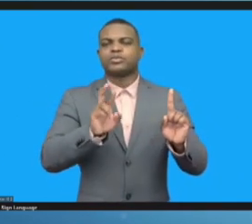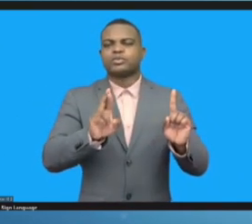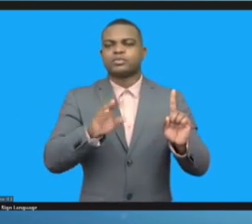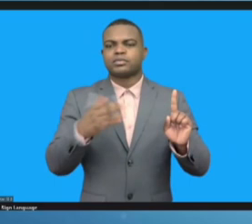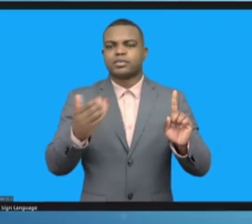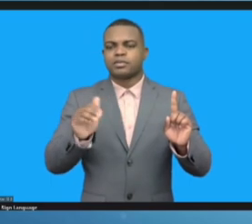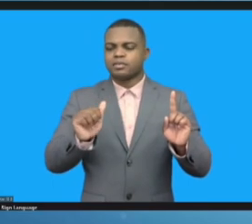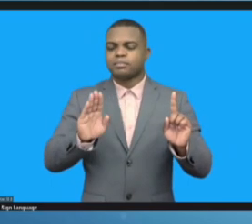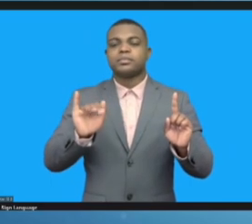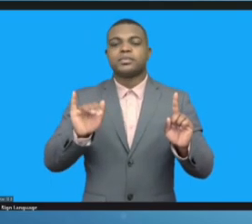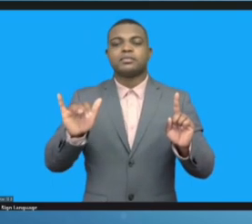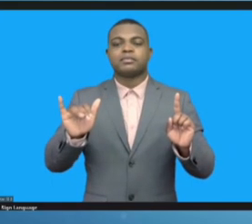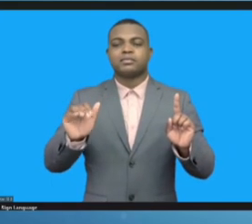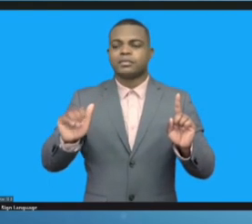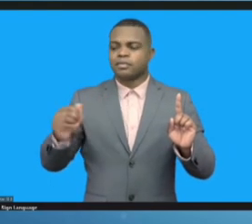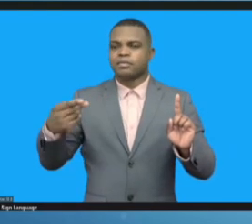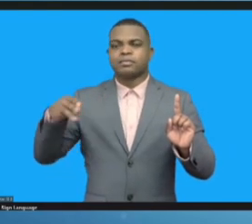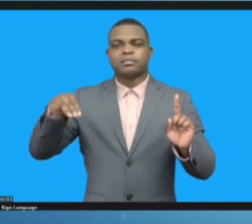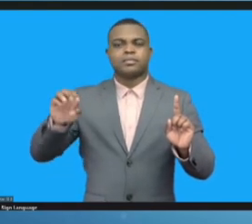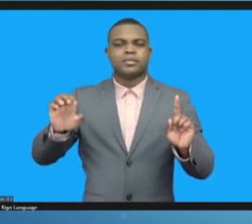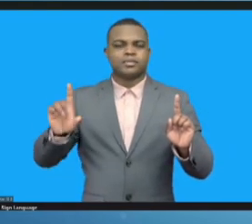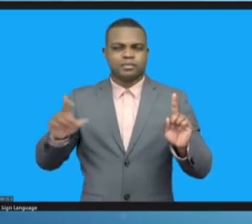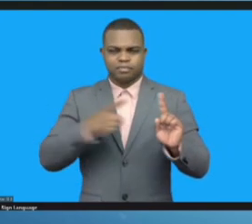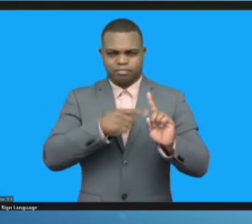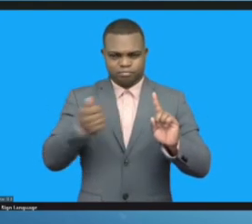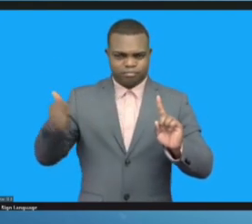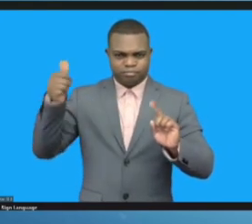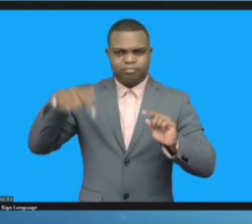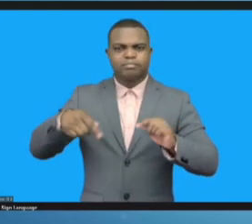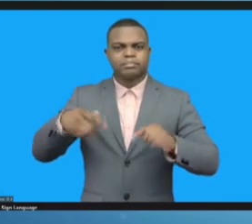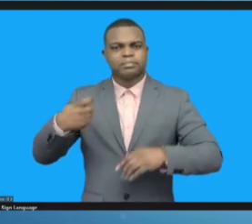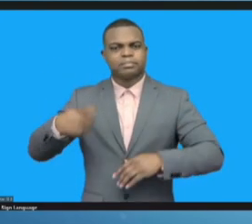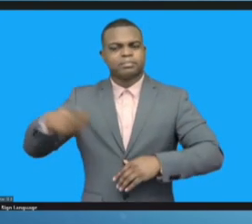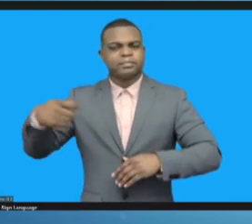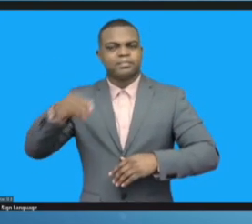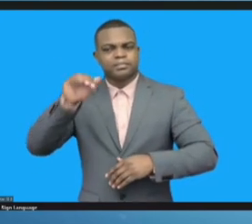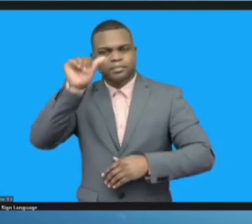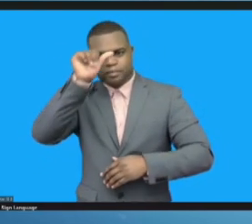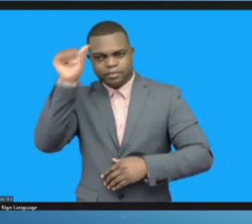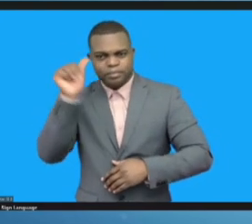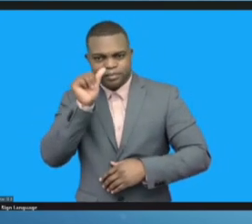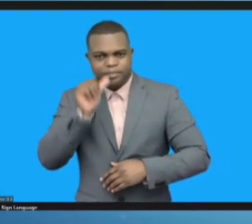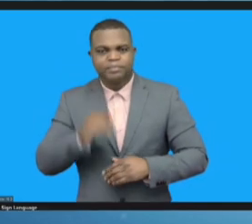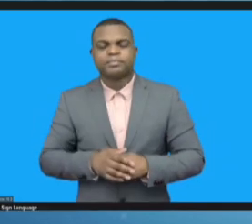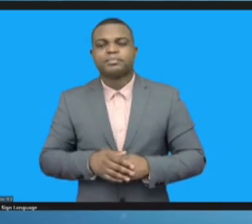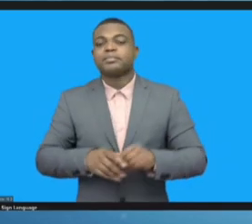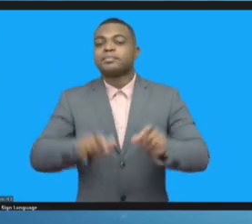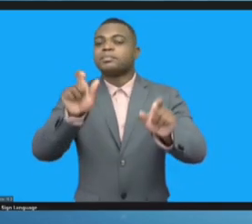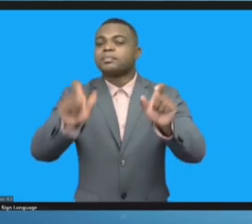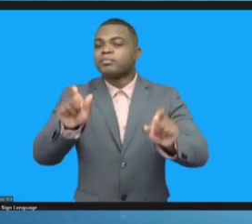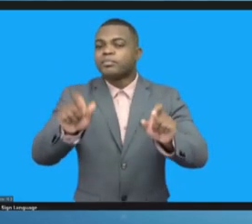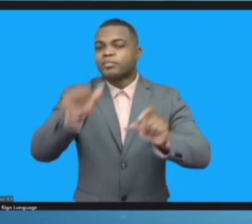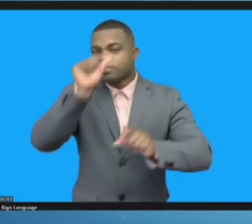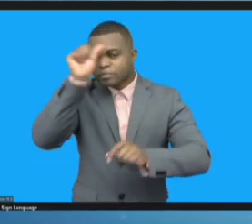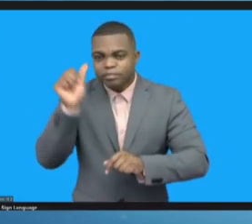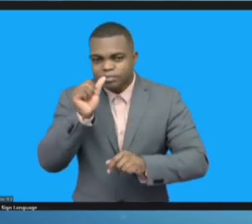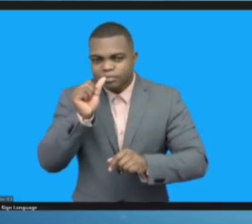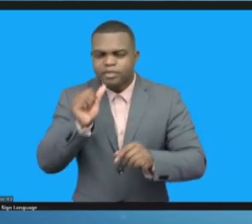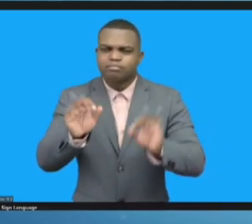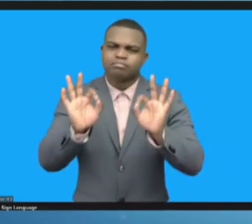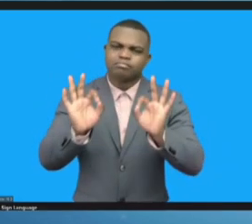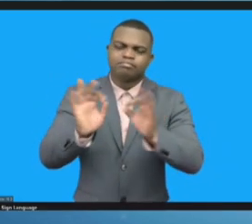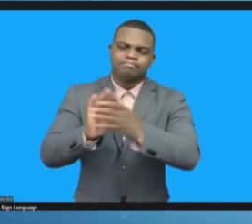IGF. I wish to also convey my sincere gratitude to the IGF Secretariat for making the UN